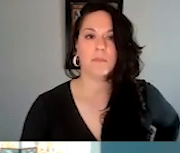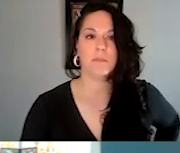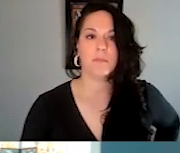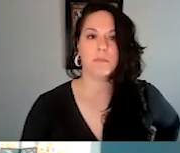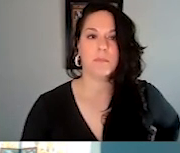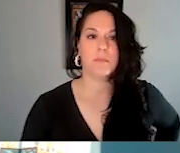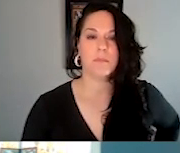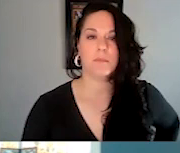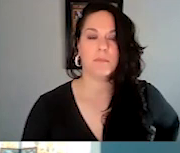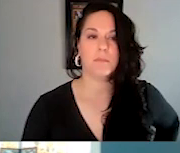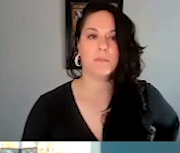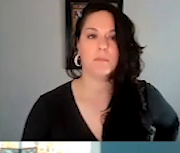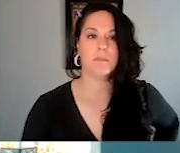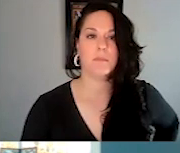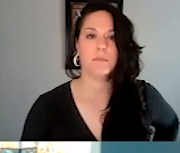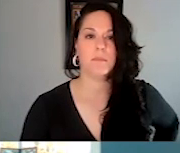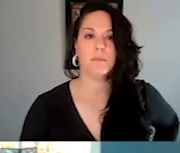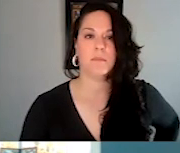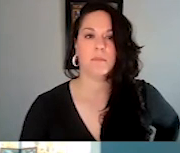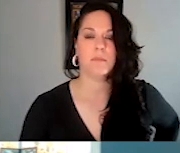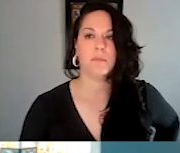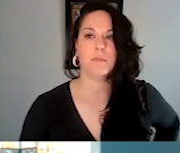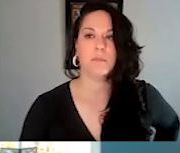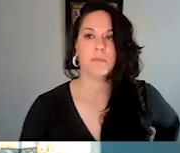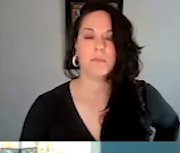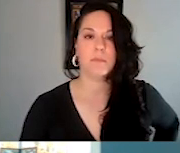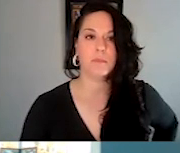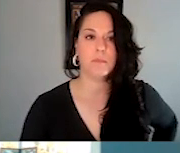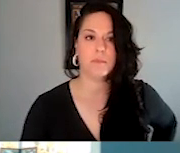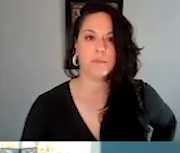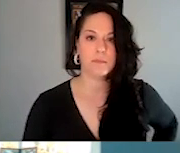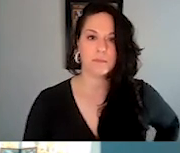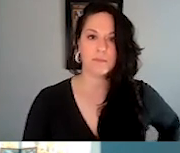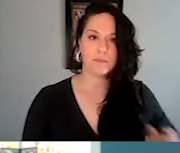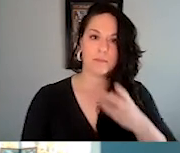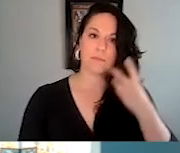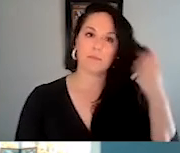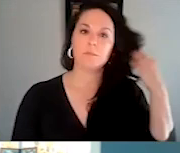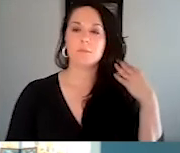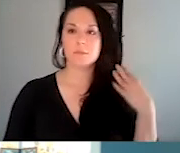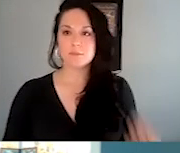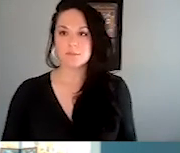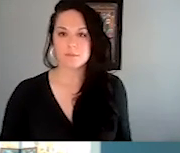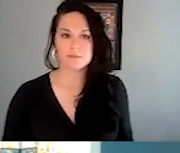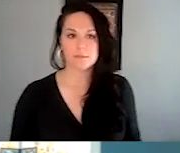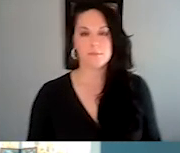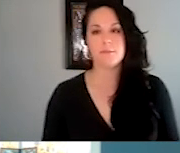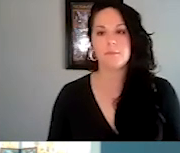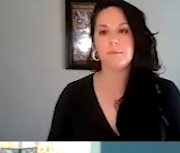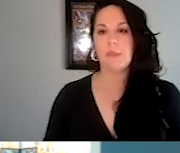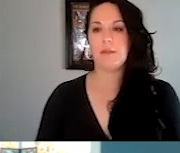slide, please. So this is a local Delta-8 case study from Smithville,